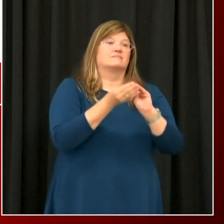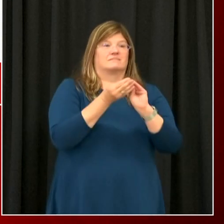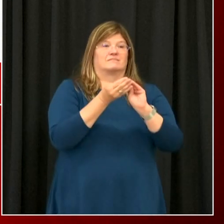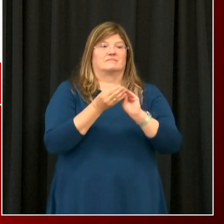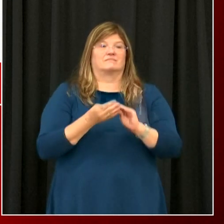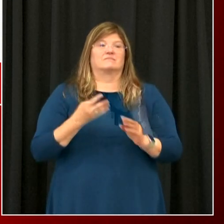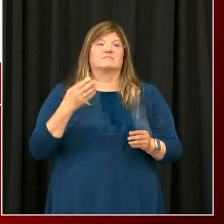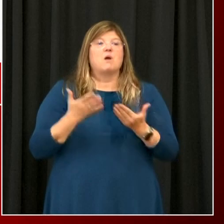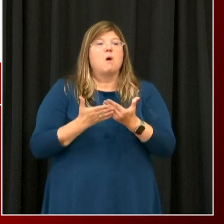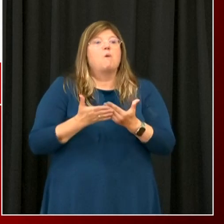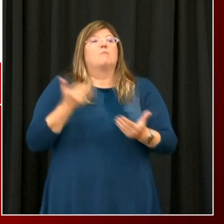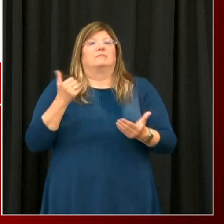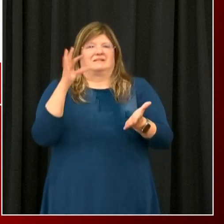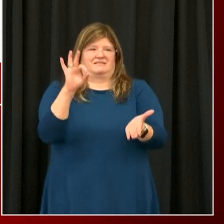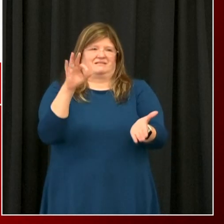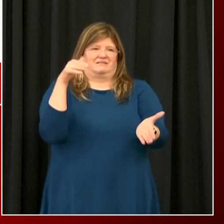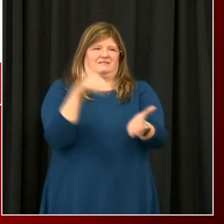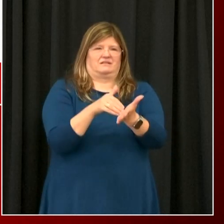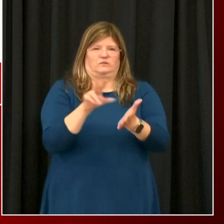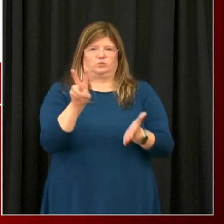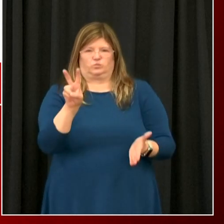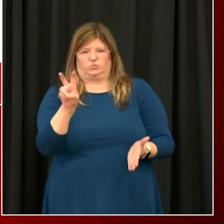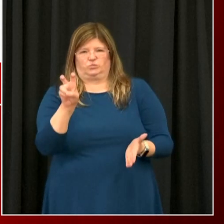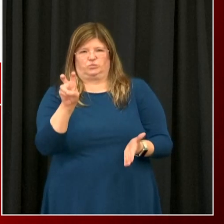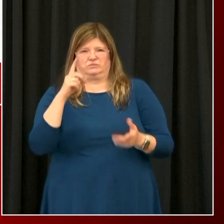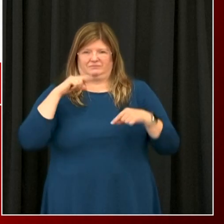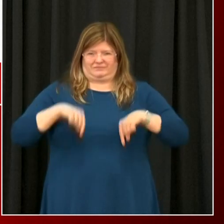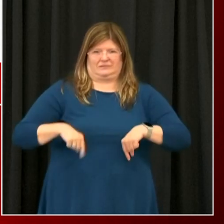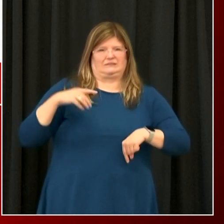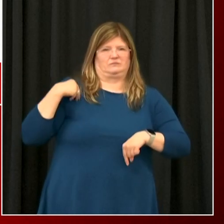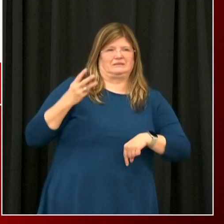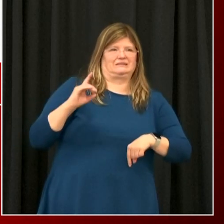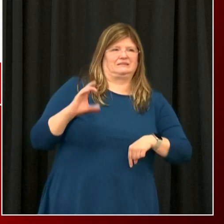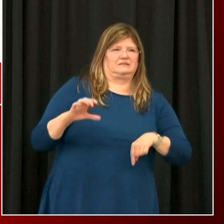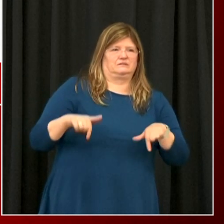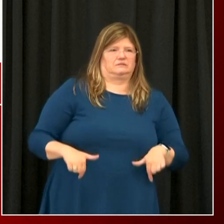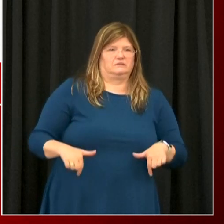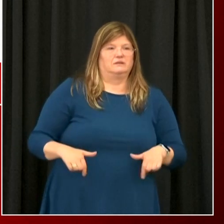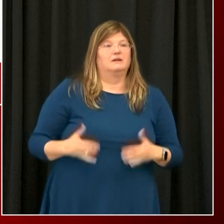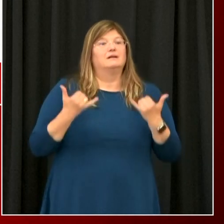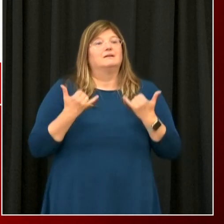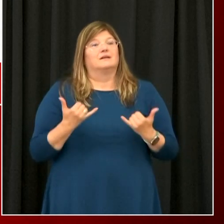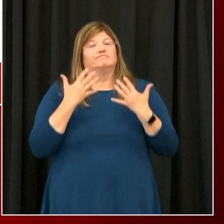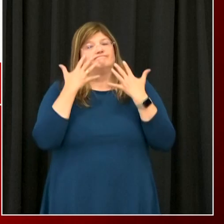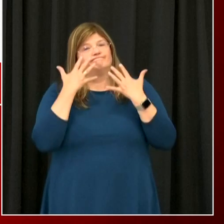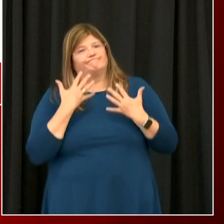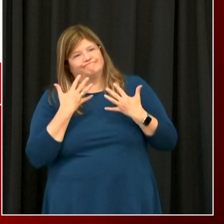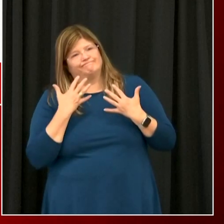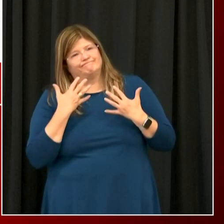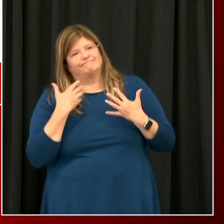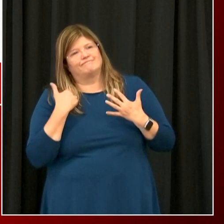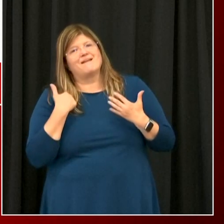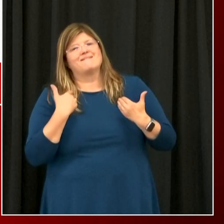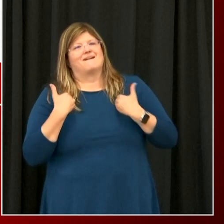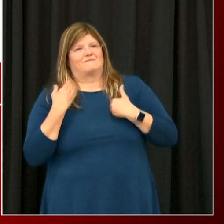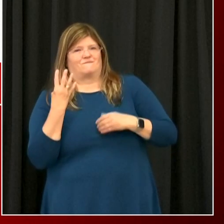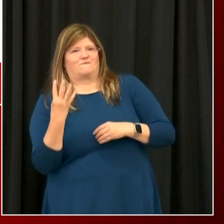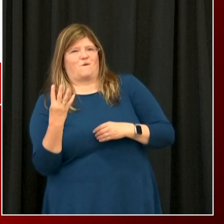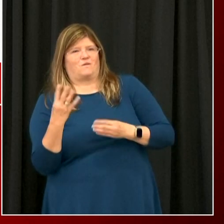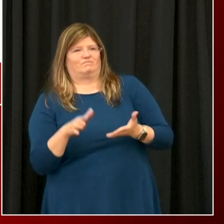nearly 9,200. We also tragically lost 4